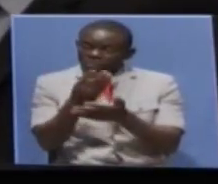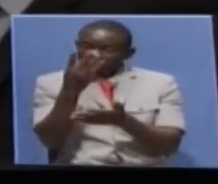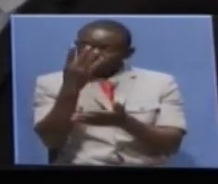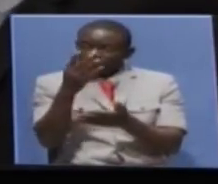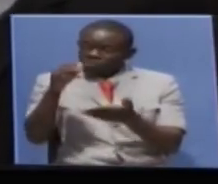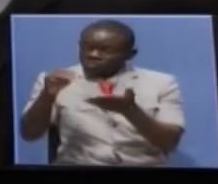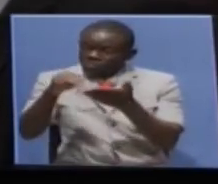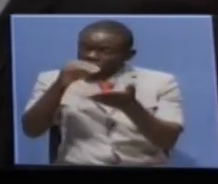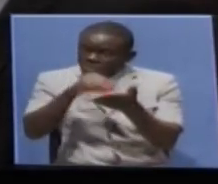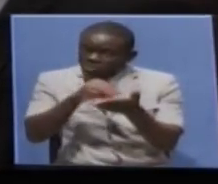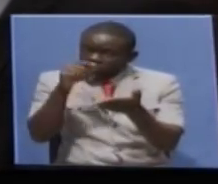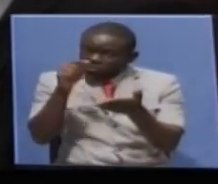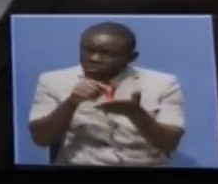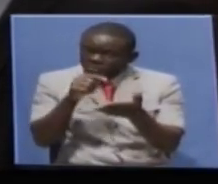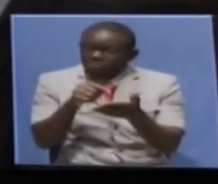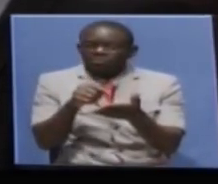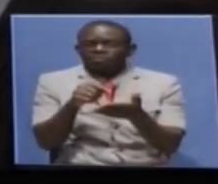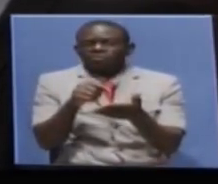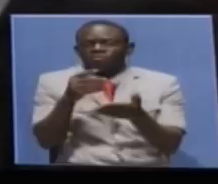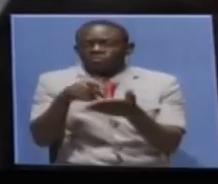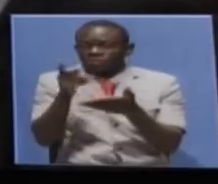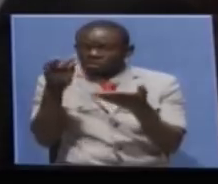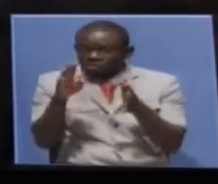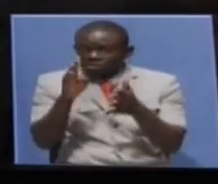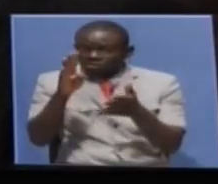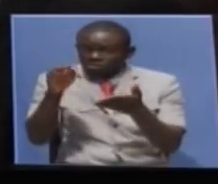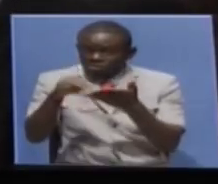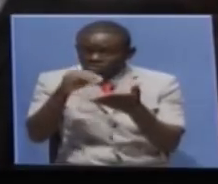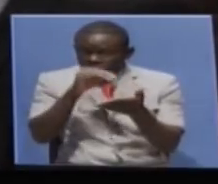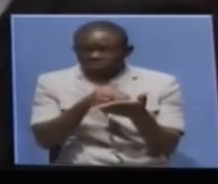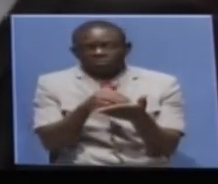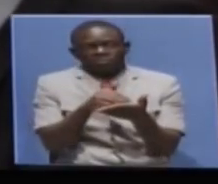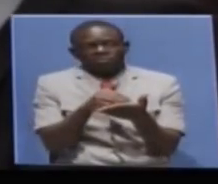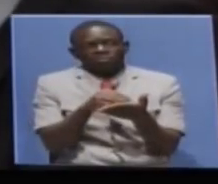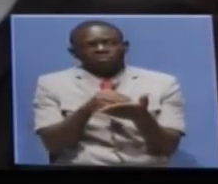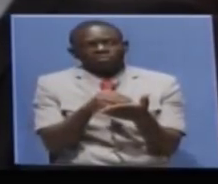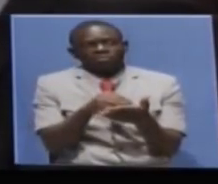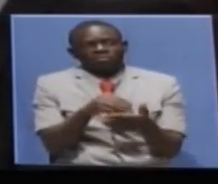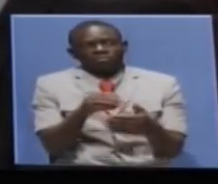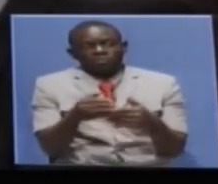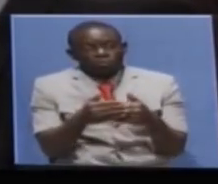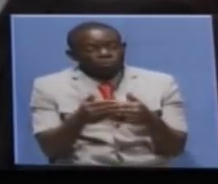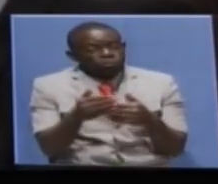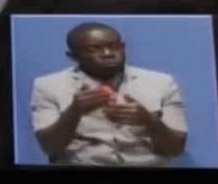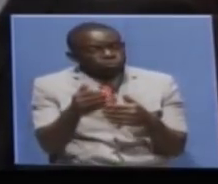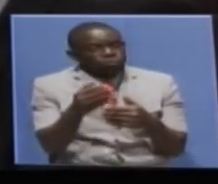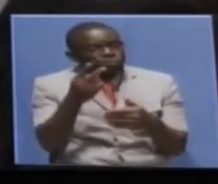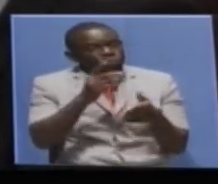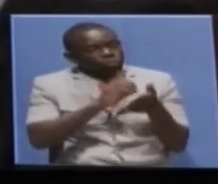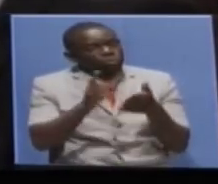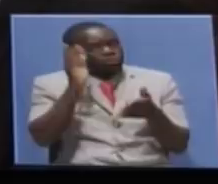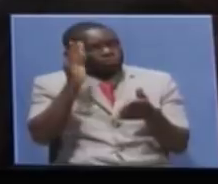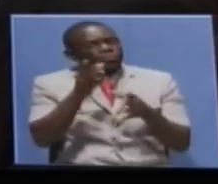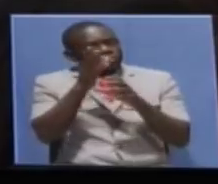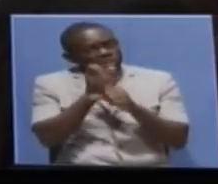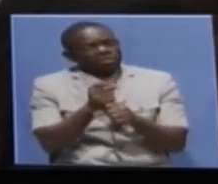give you more interim payment certificate. We are receiving a payment in the next 2 weeks or so